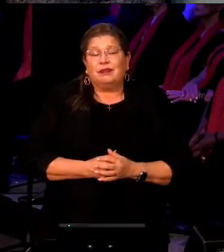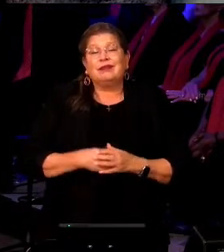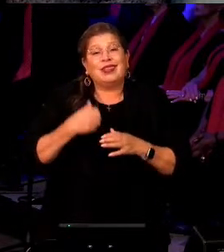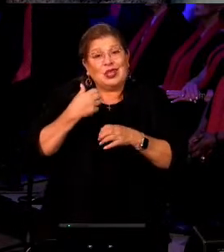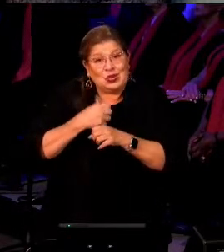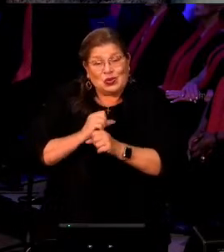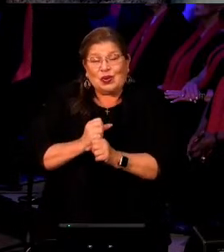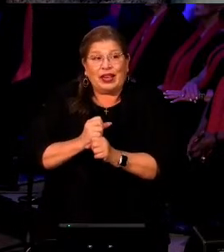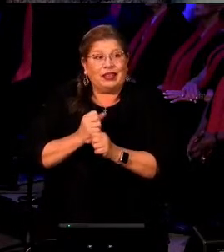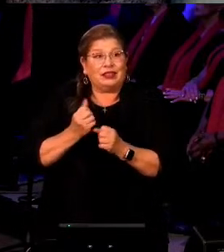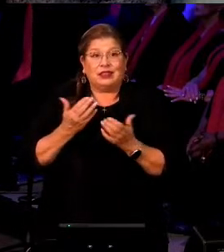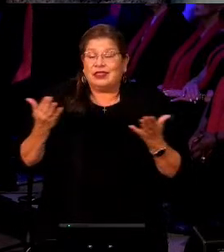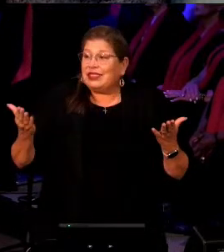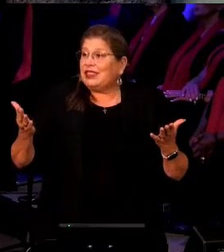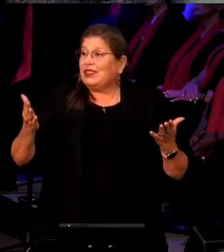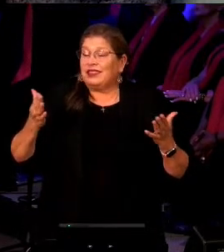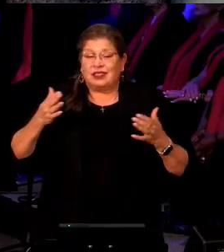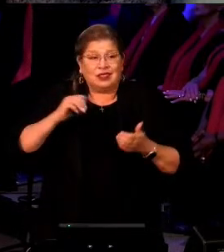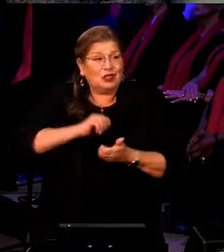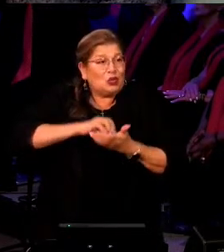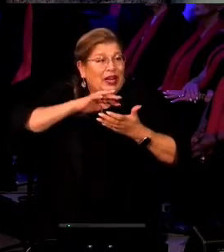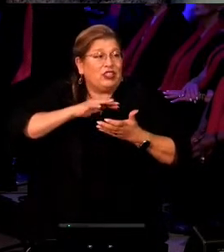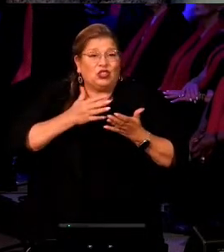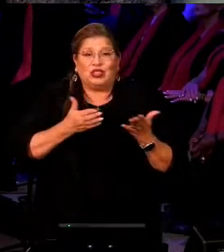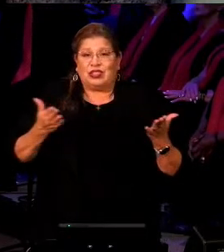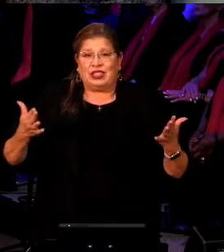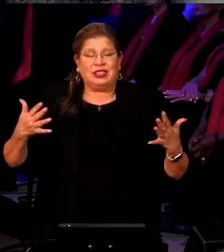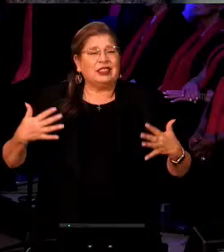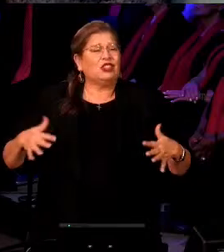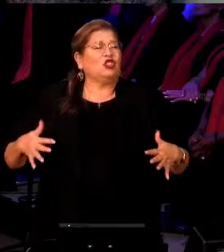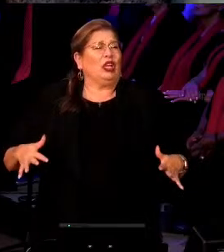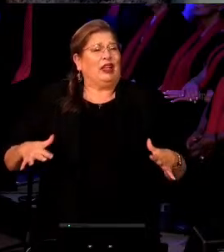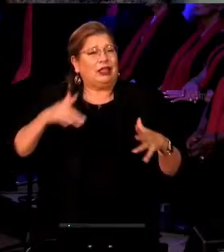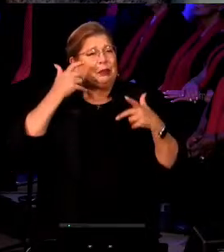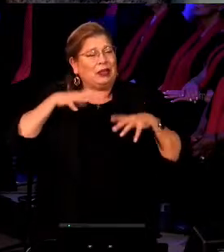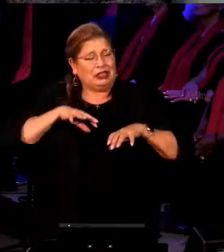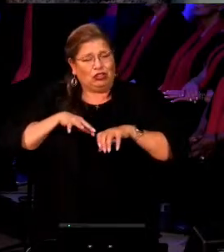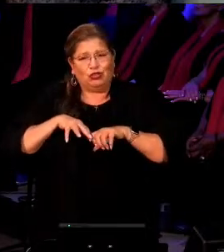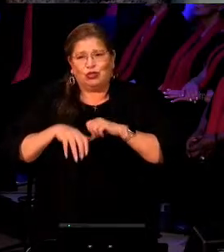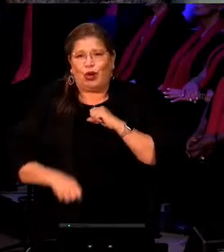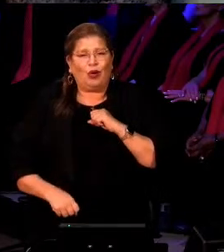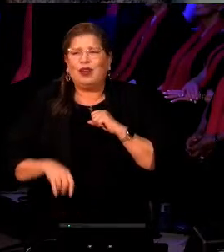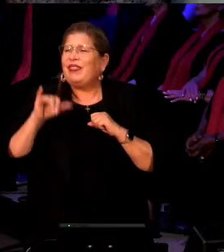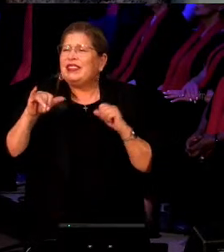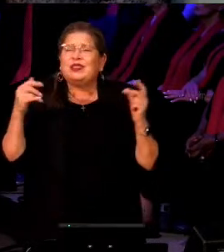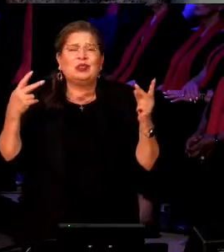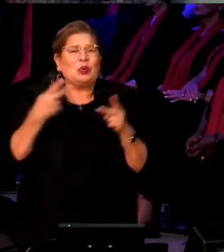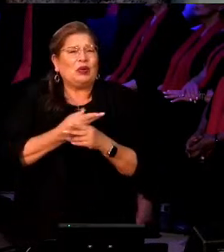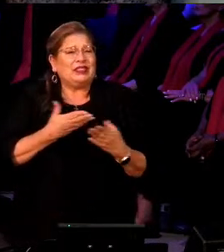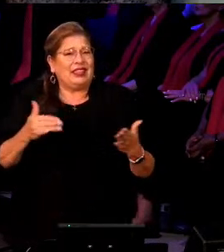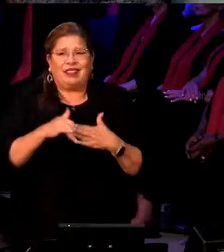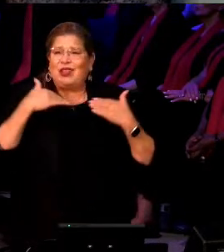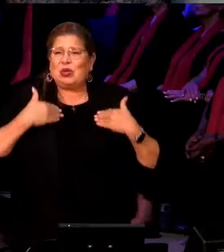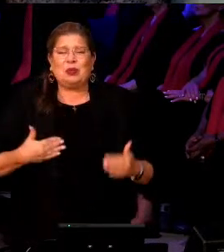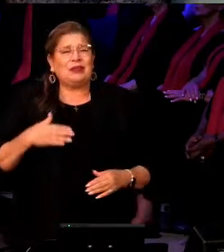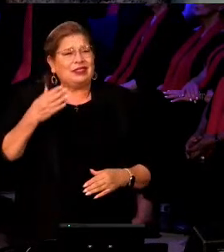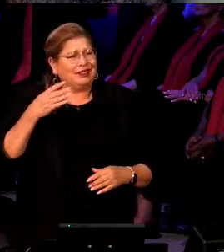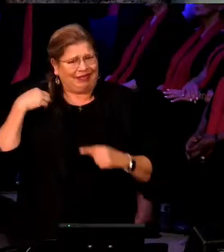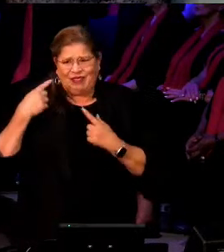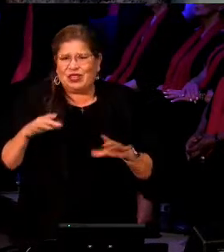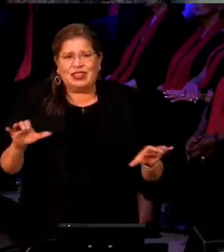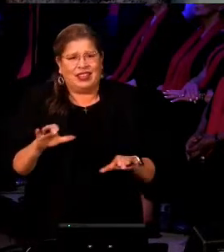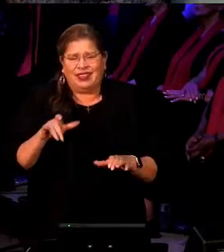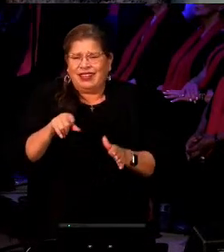creation itself shudders in sorrow. This is the worst thing that humanity has ever done, killing the